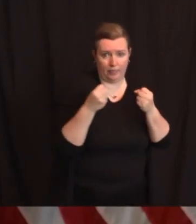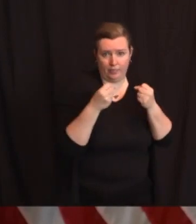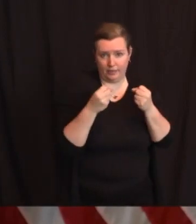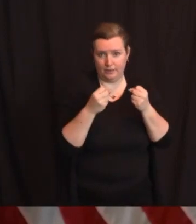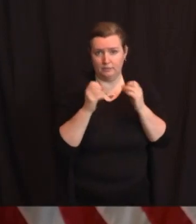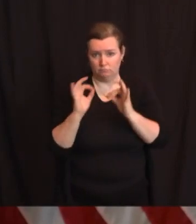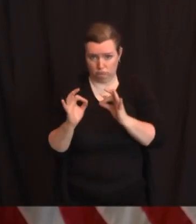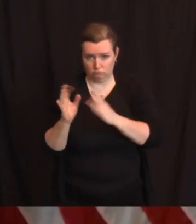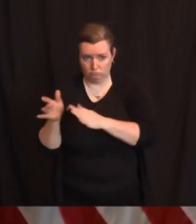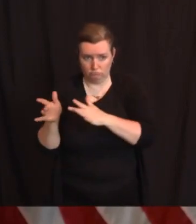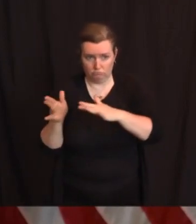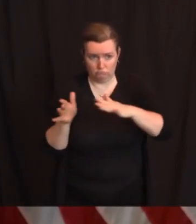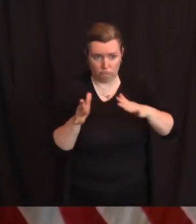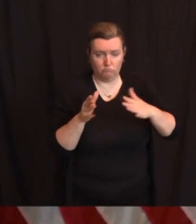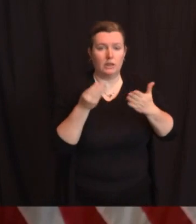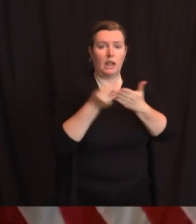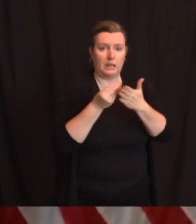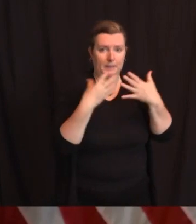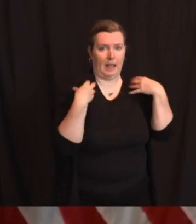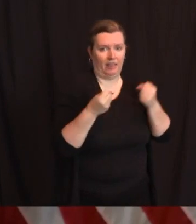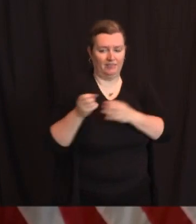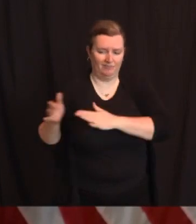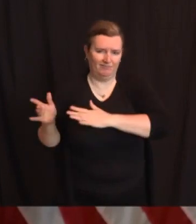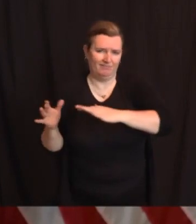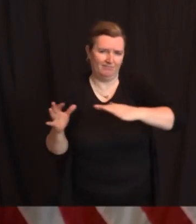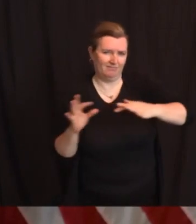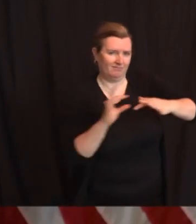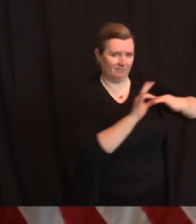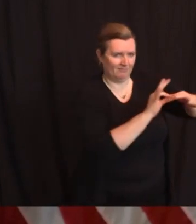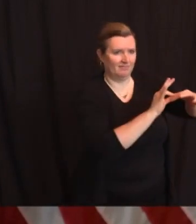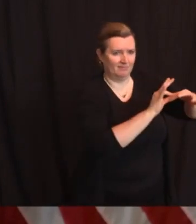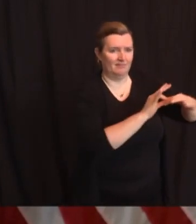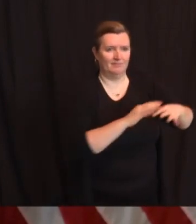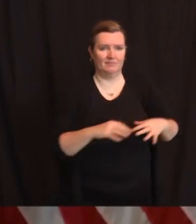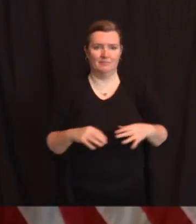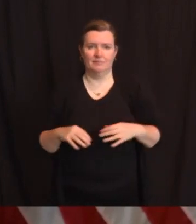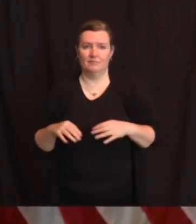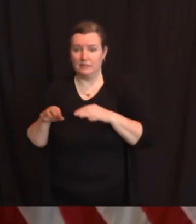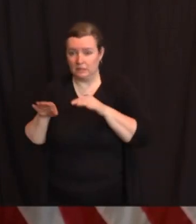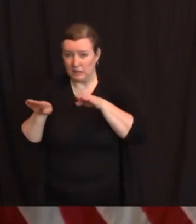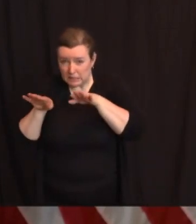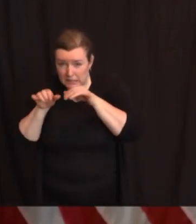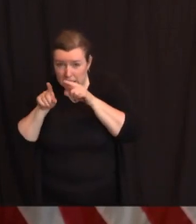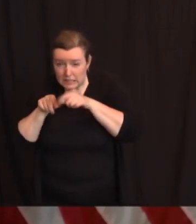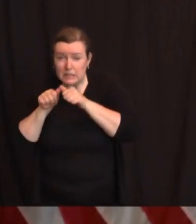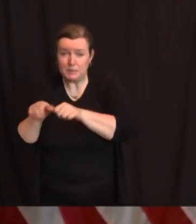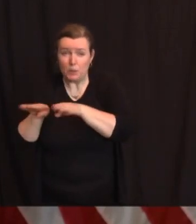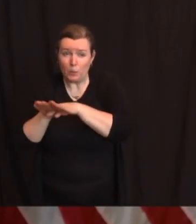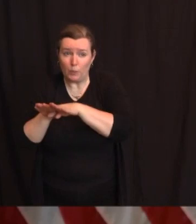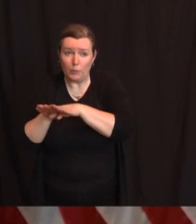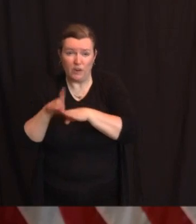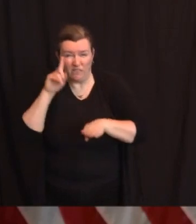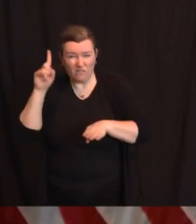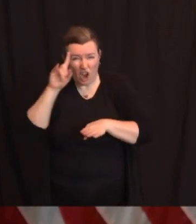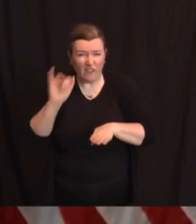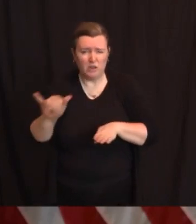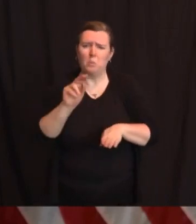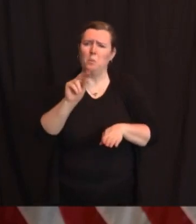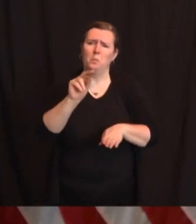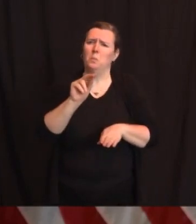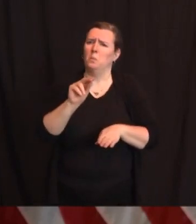And so there's an enormous public health benefit to staying the course, not indefinitely, I'm not saying that,